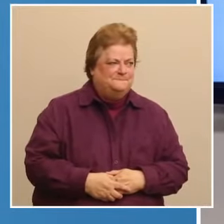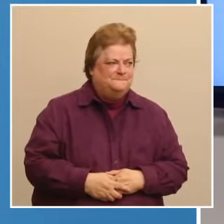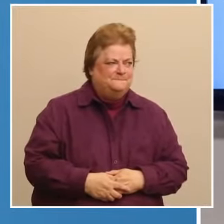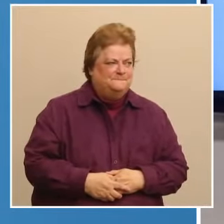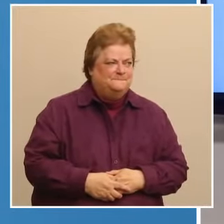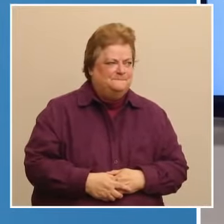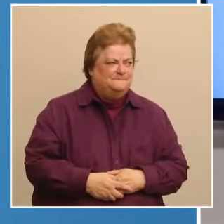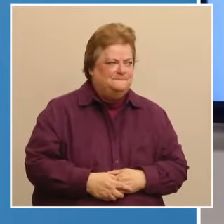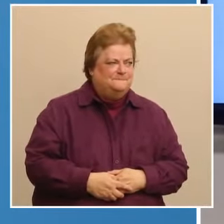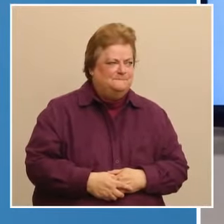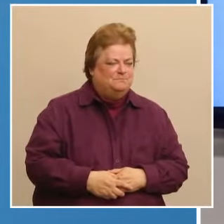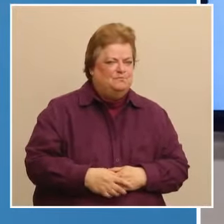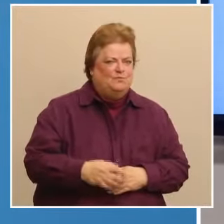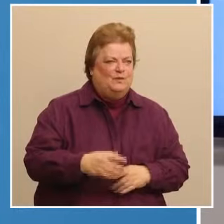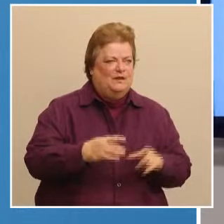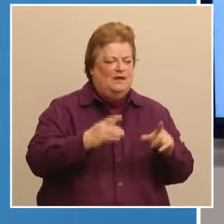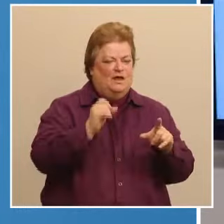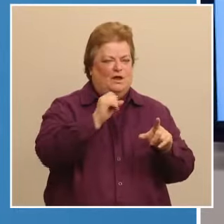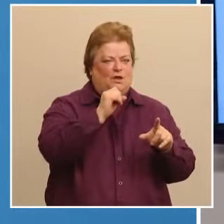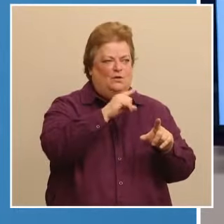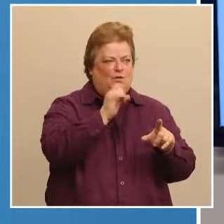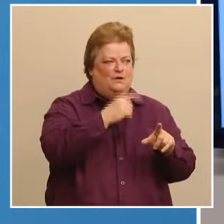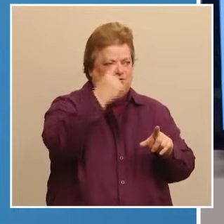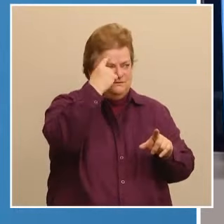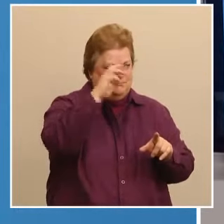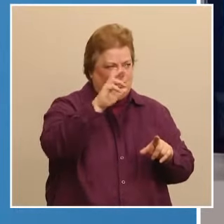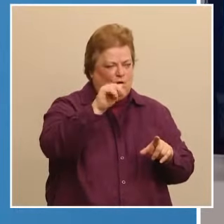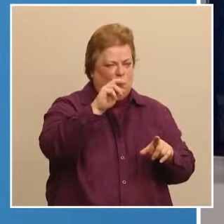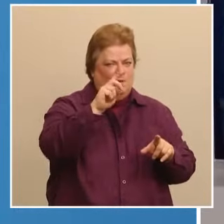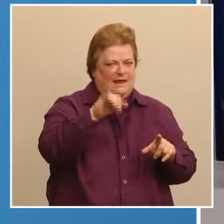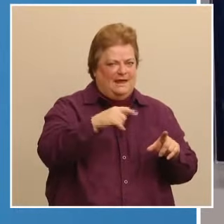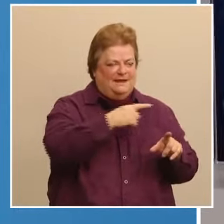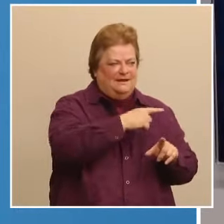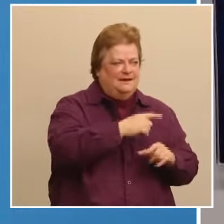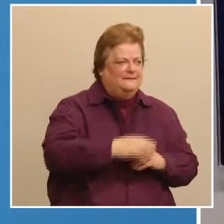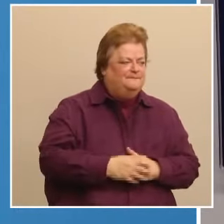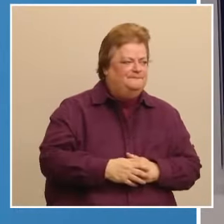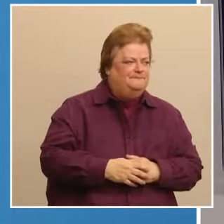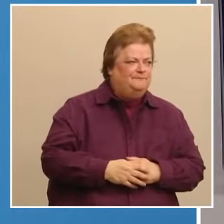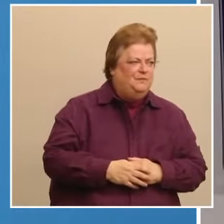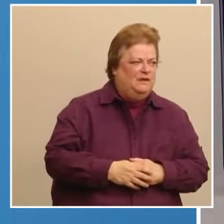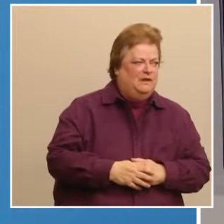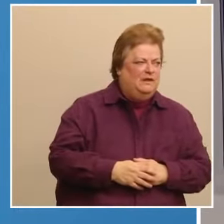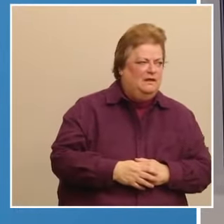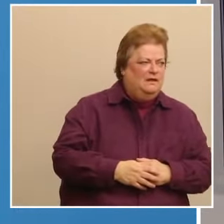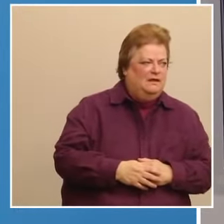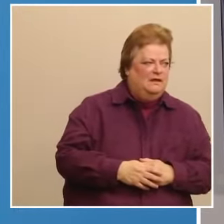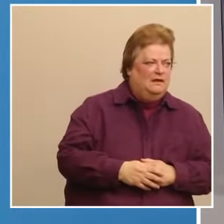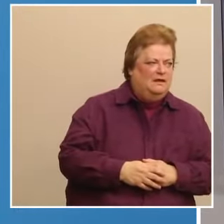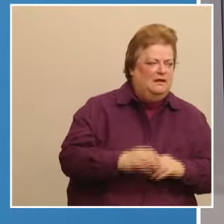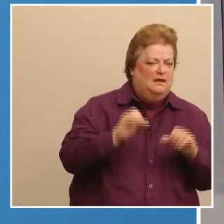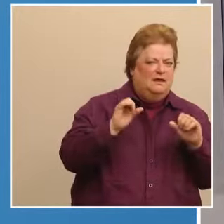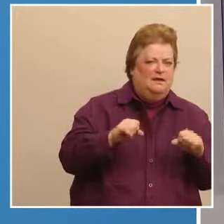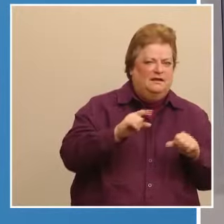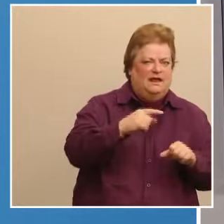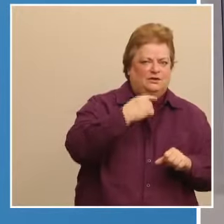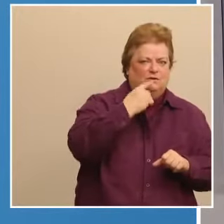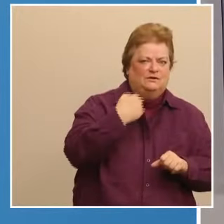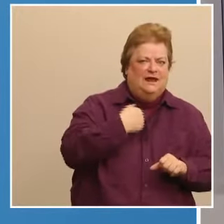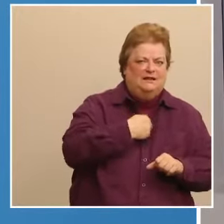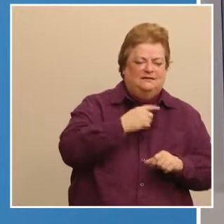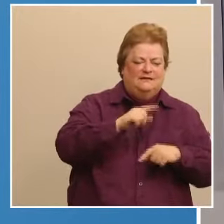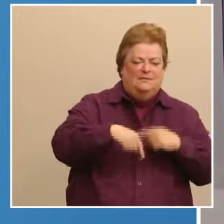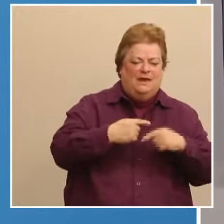I have a quick question for Randy. If you want to come up, as long as we have you here, Randy, can you tell us about the success of